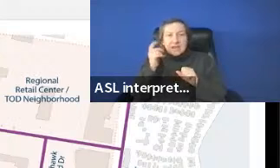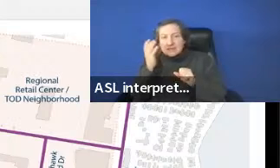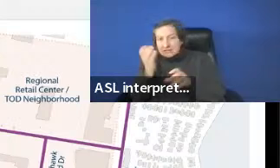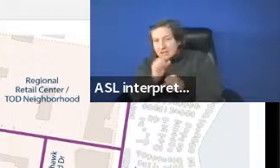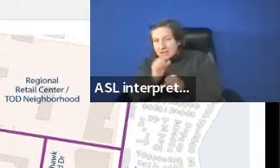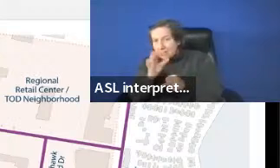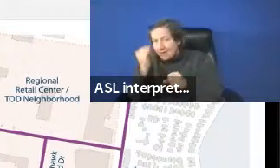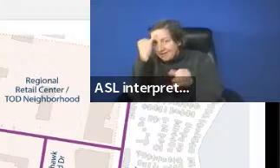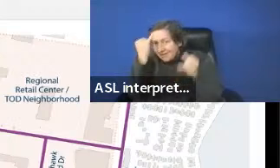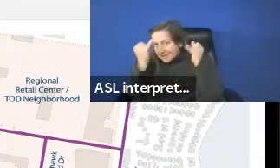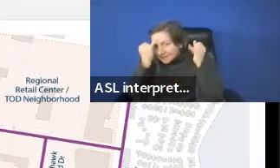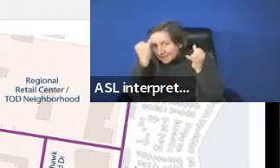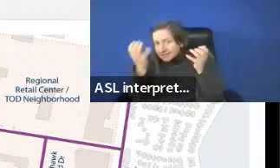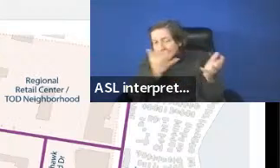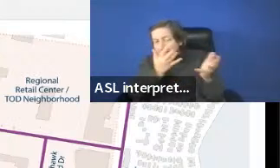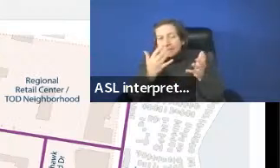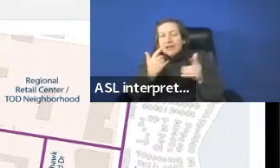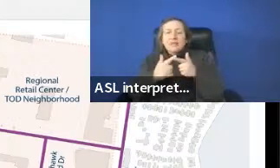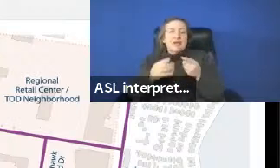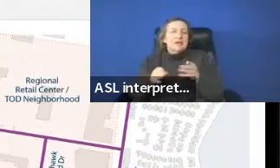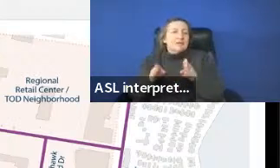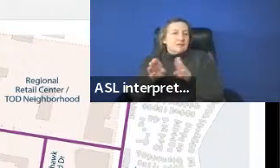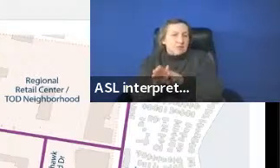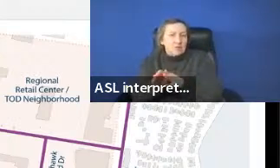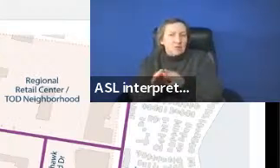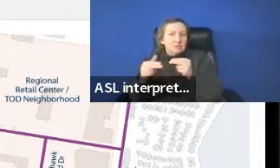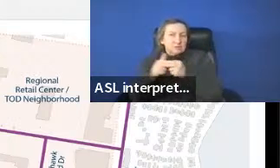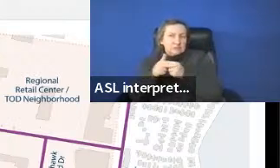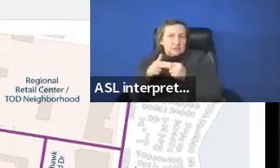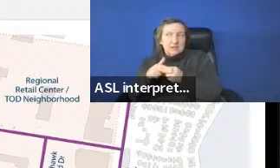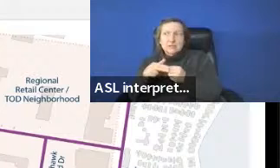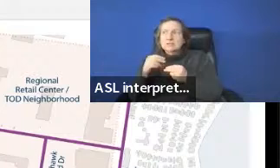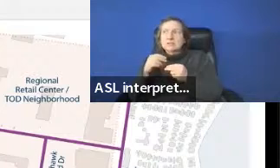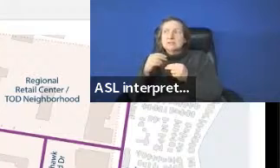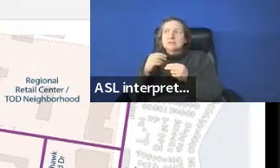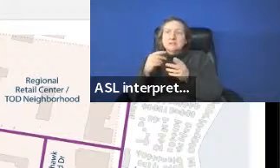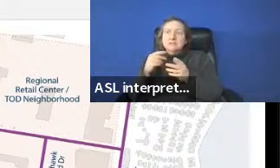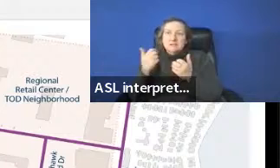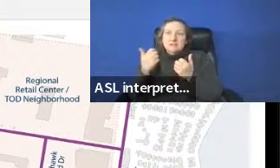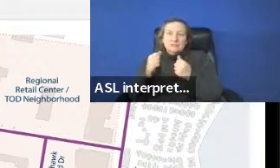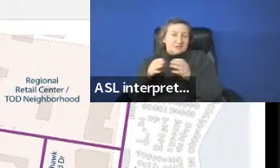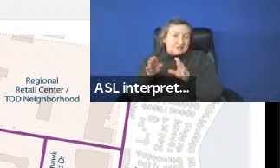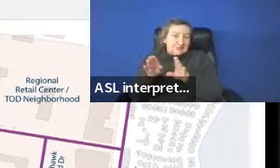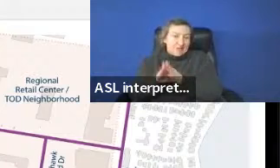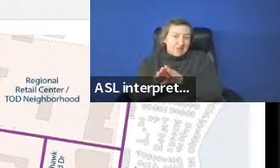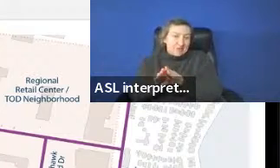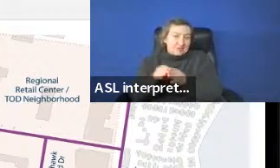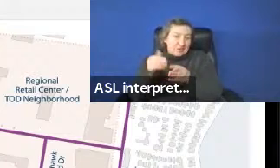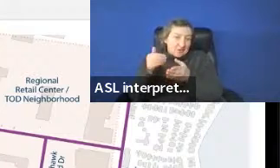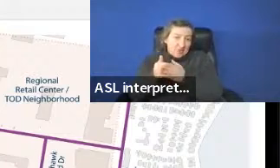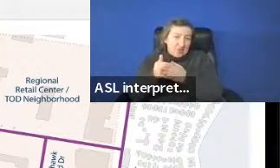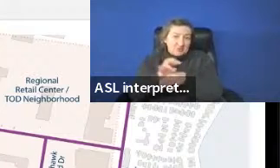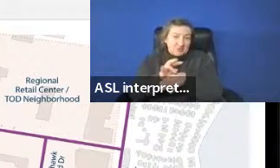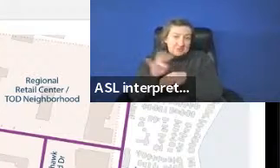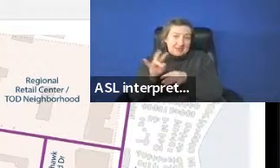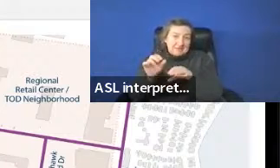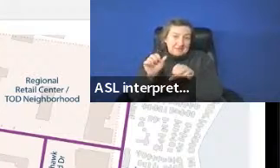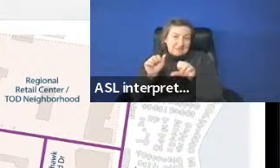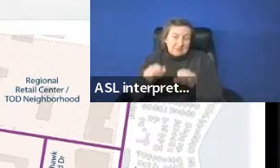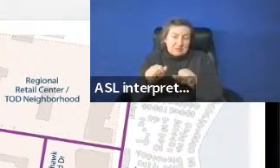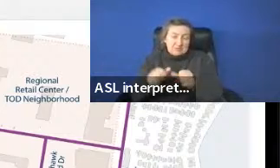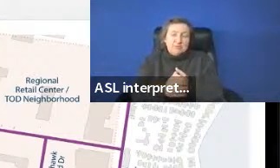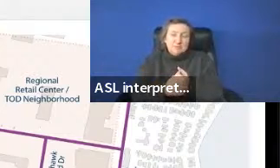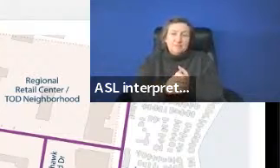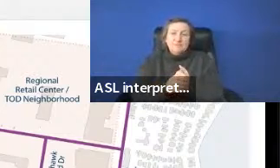and then go through the closing slides and get us out as close to 7 as humanly possible.